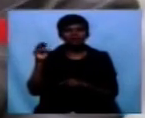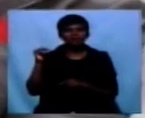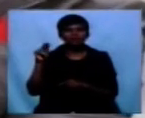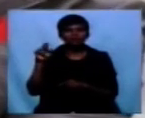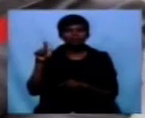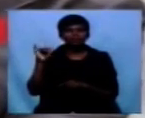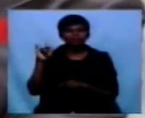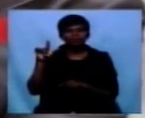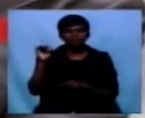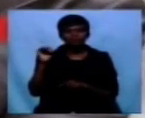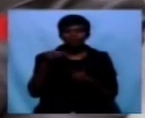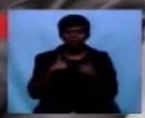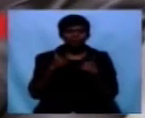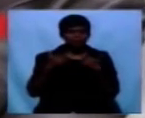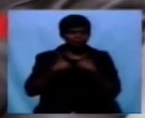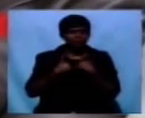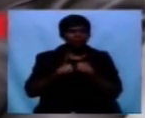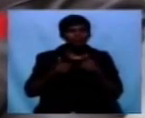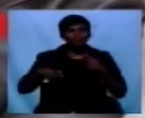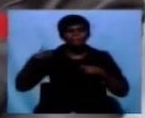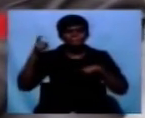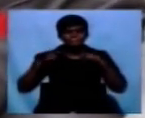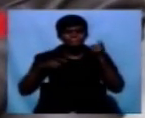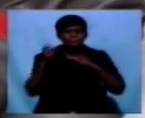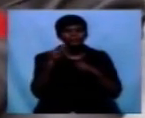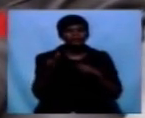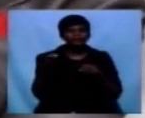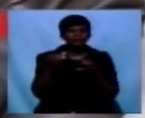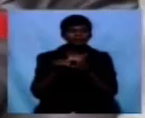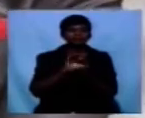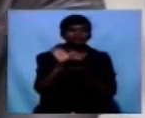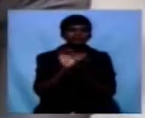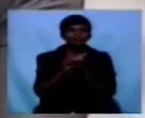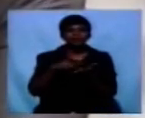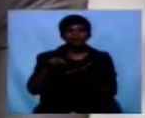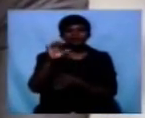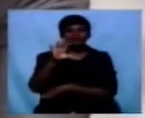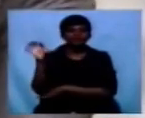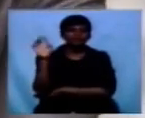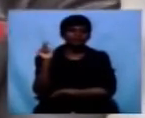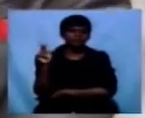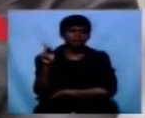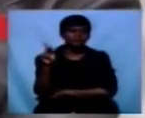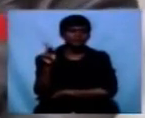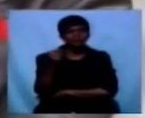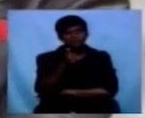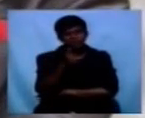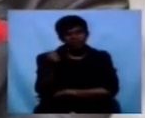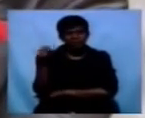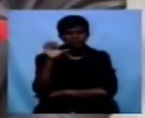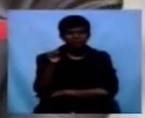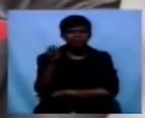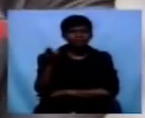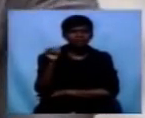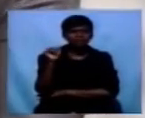Livingstone. We have put up a toll facility. We'll be putting up a toll facility in Choma. They will pay 500 kwacha. They'll find a toll facility at